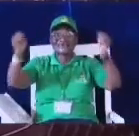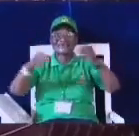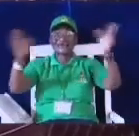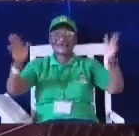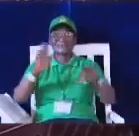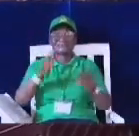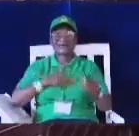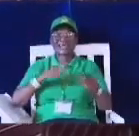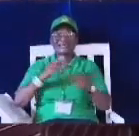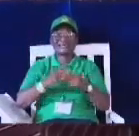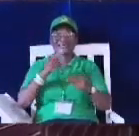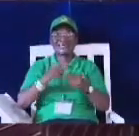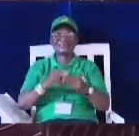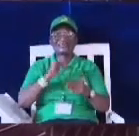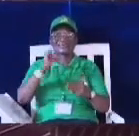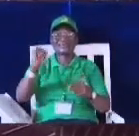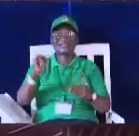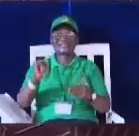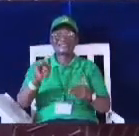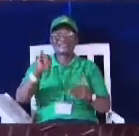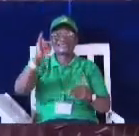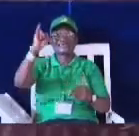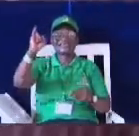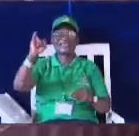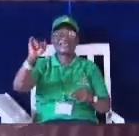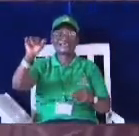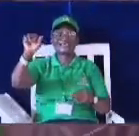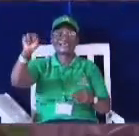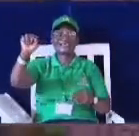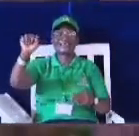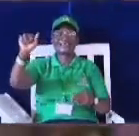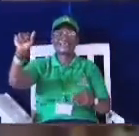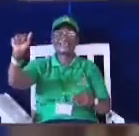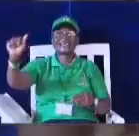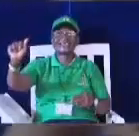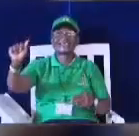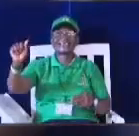My name is Isa Elbuba.